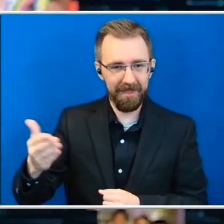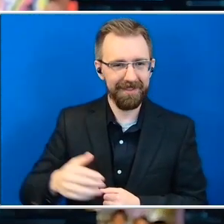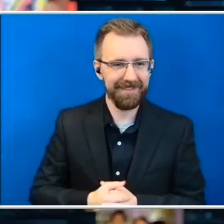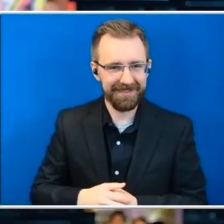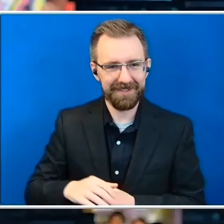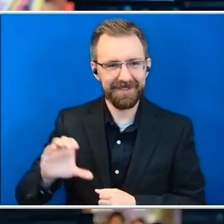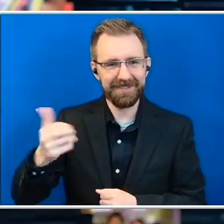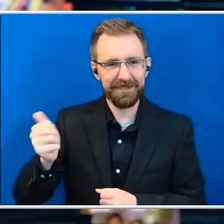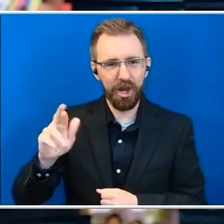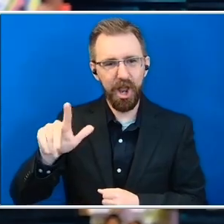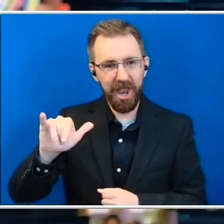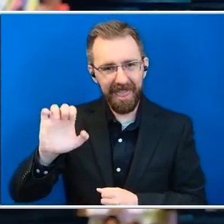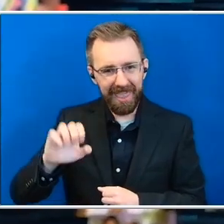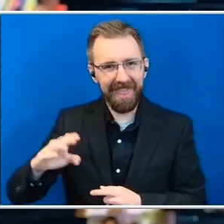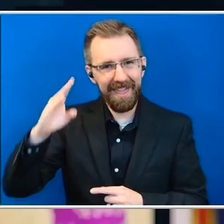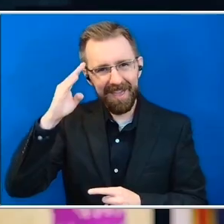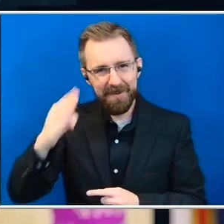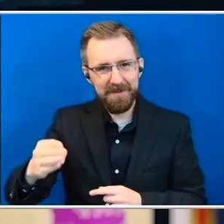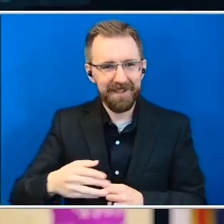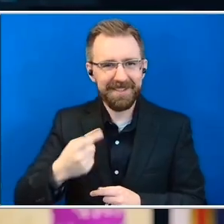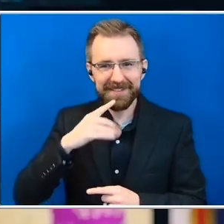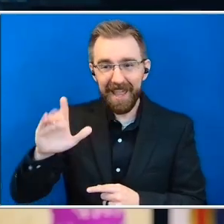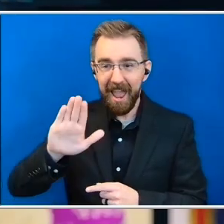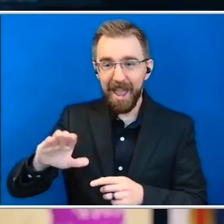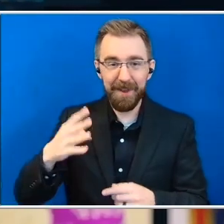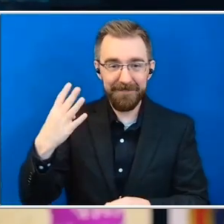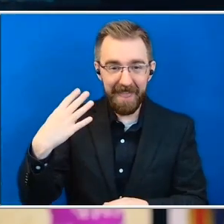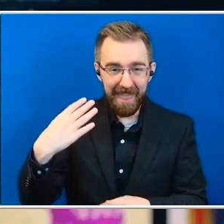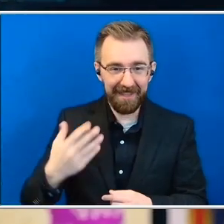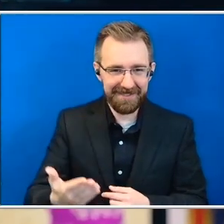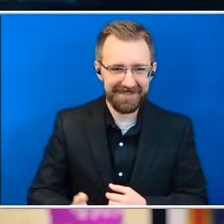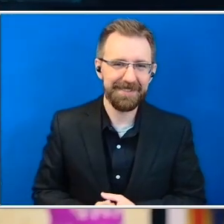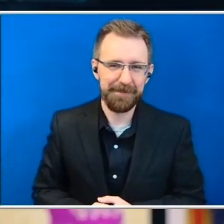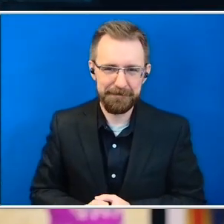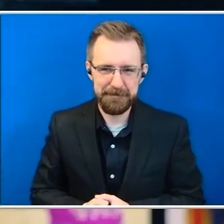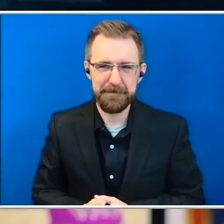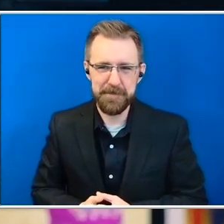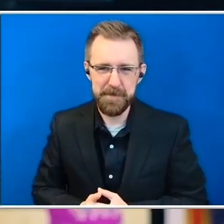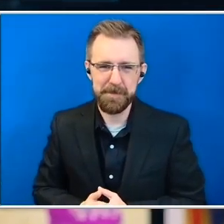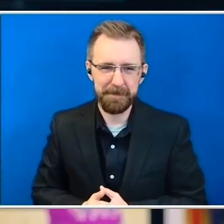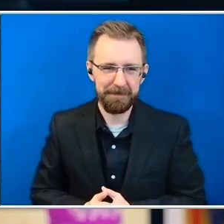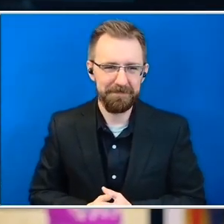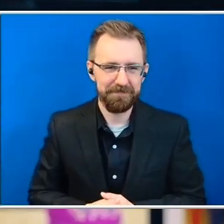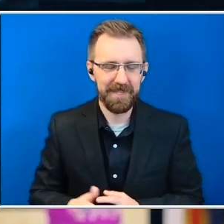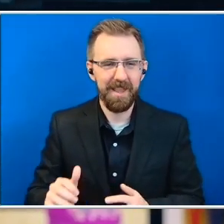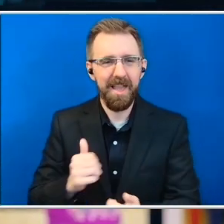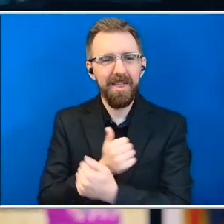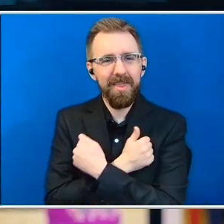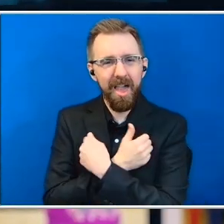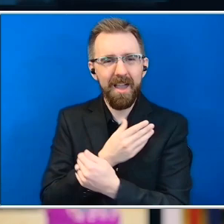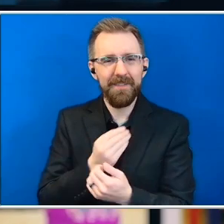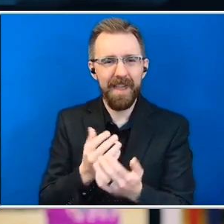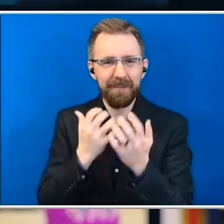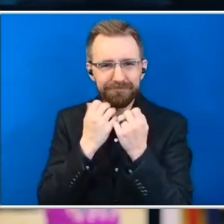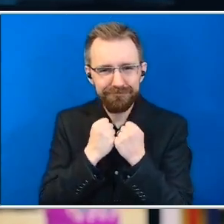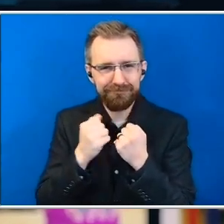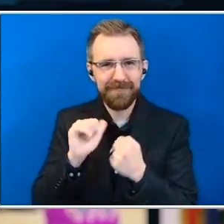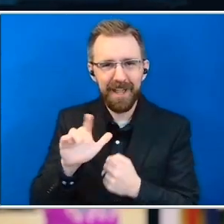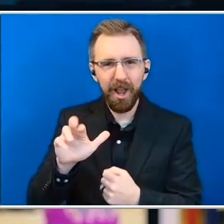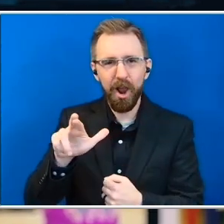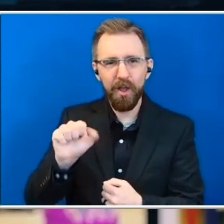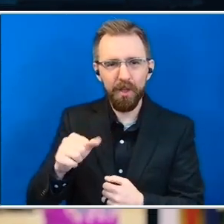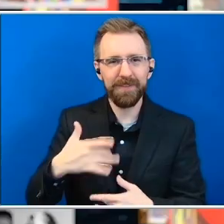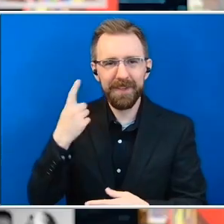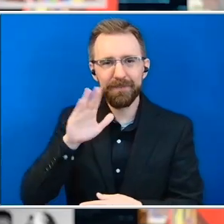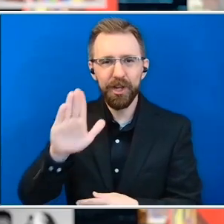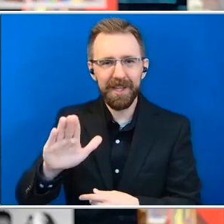Hey there. Say hi to your fans. The love and awe that Carlos Olivas III feels for his father is